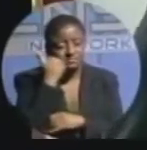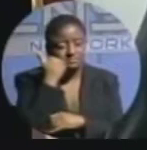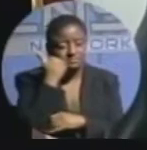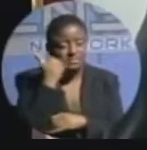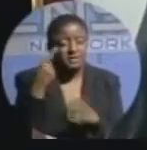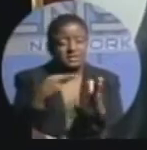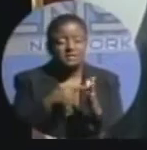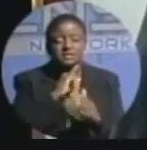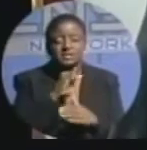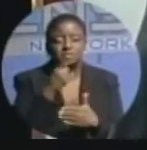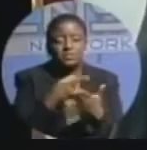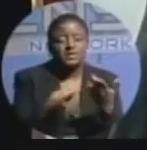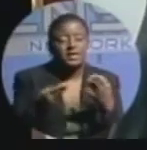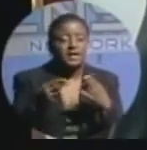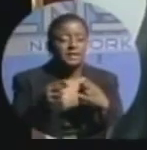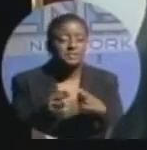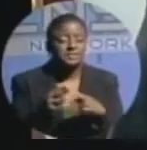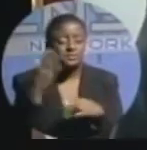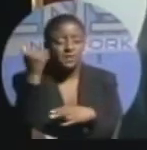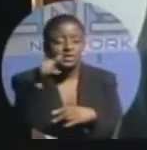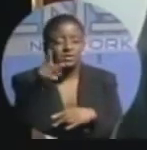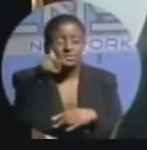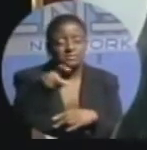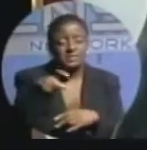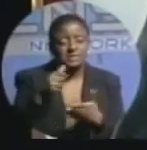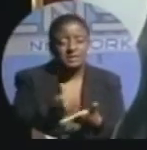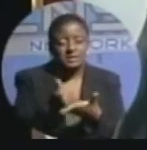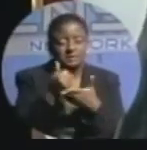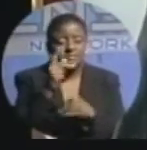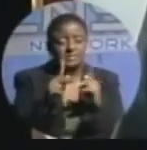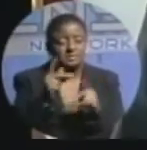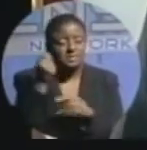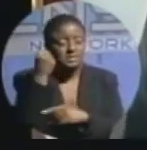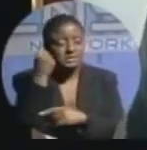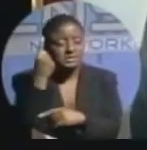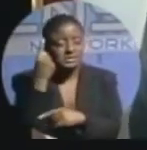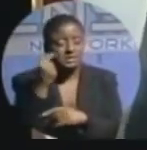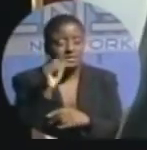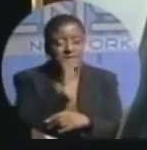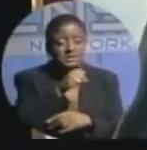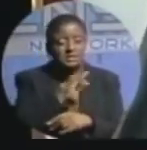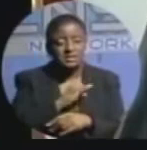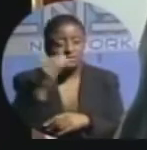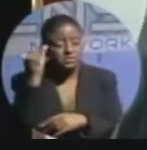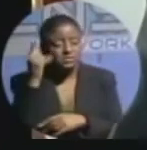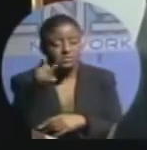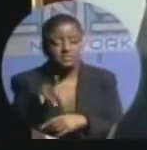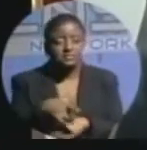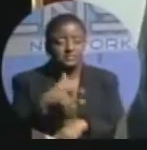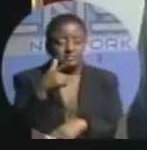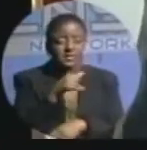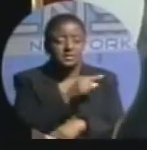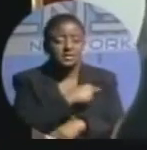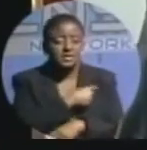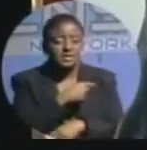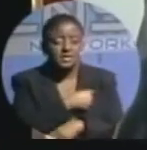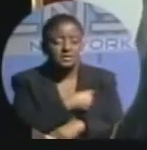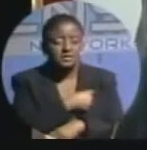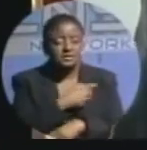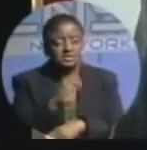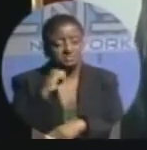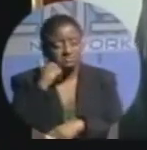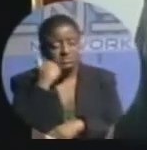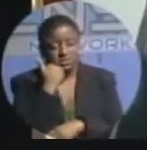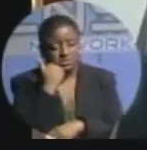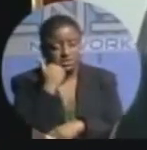what happens. This is why you have to help people to understand. Yes, I know you feel guilt. Yes, I know you feel shame.